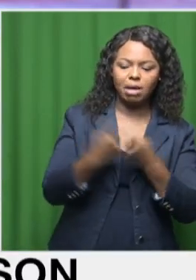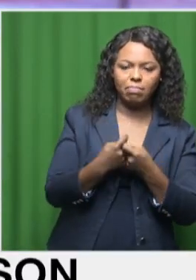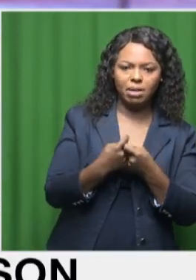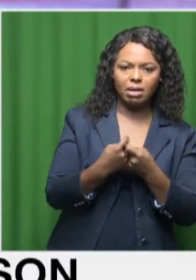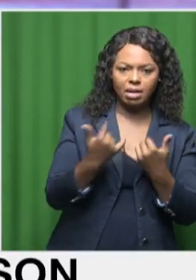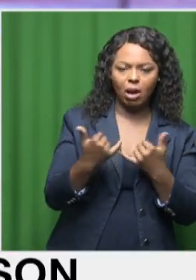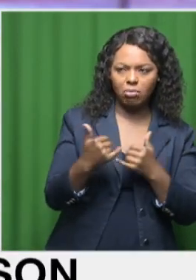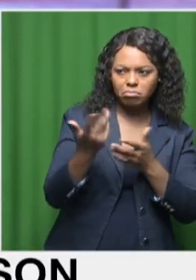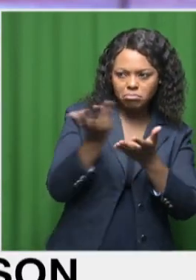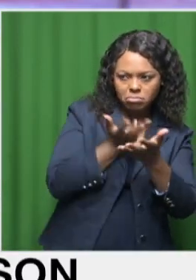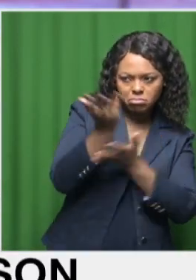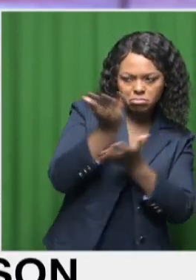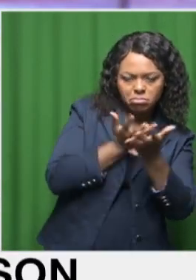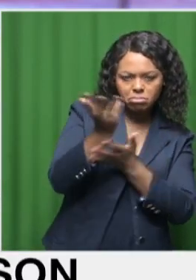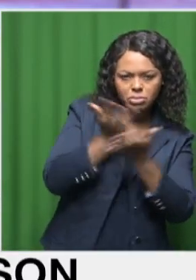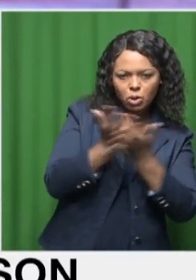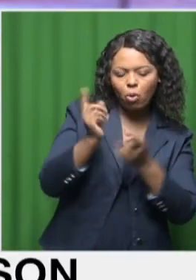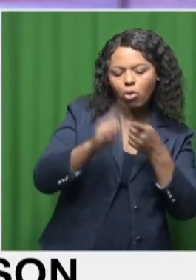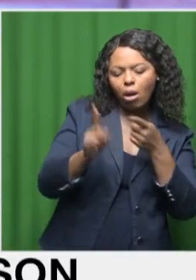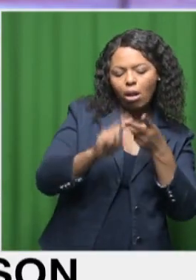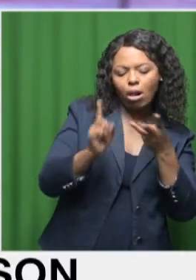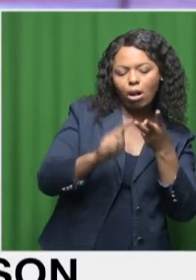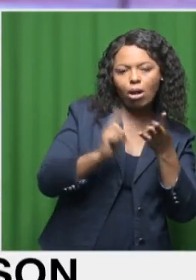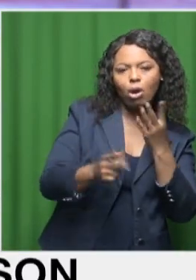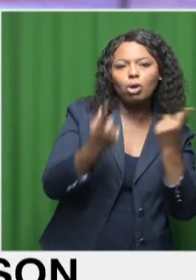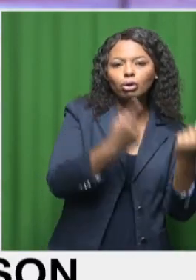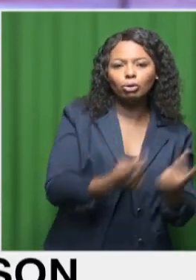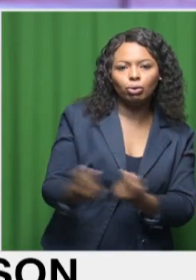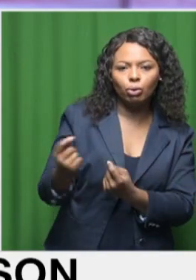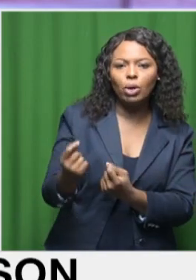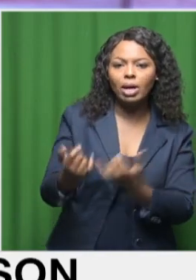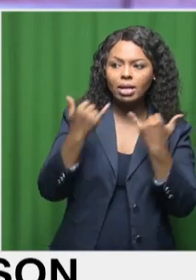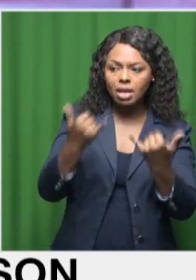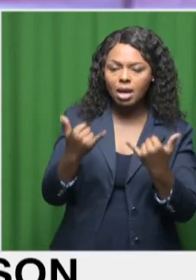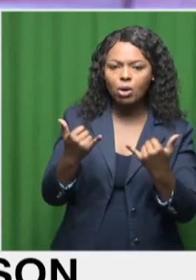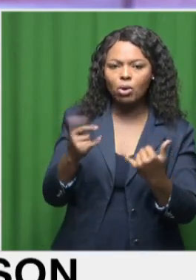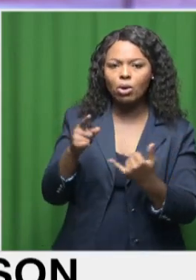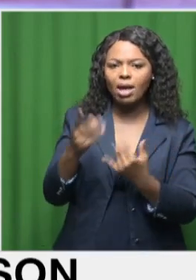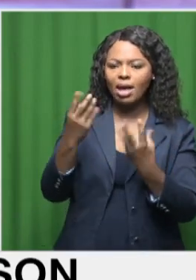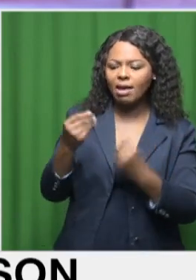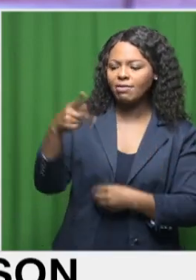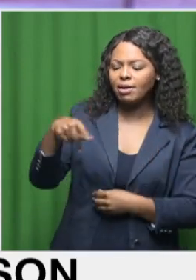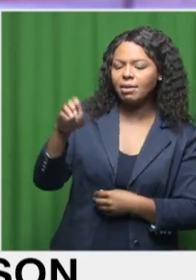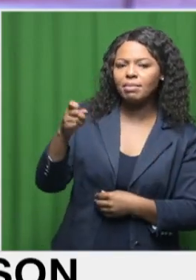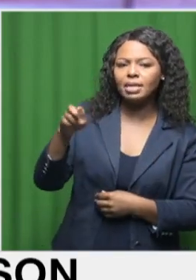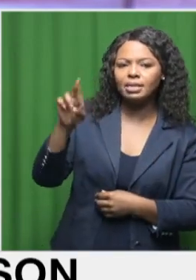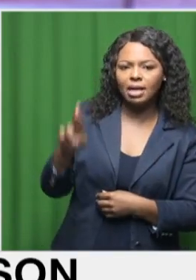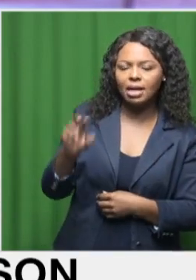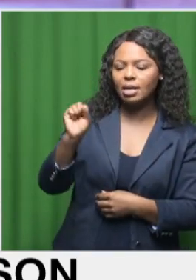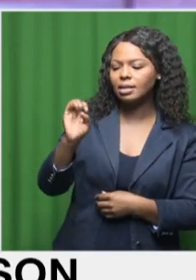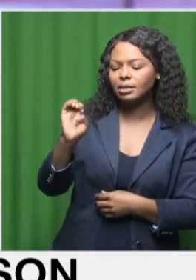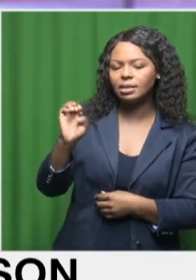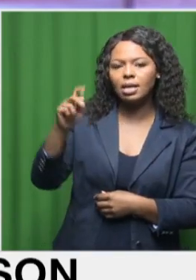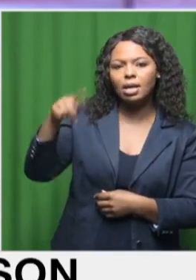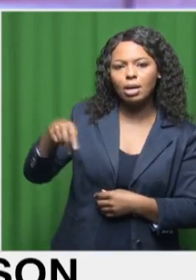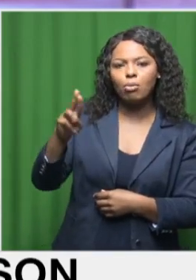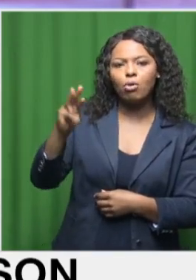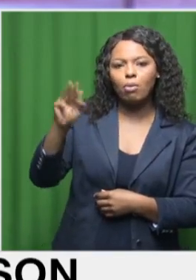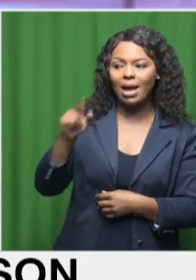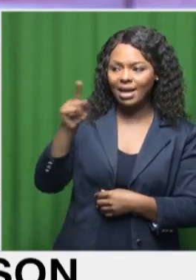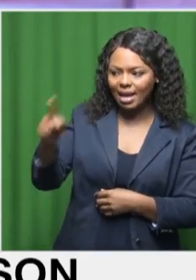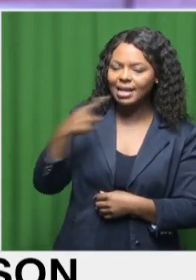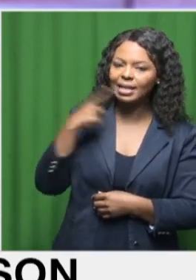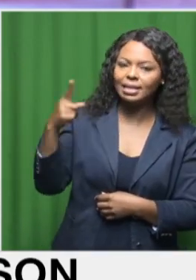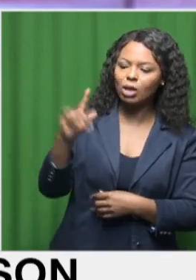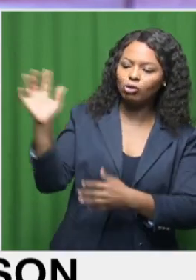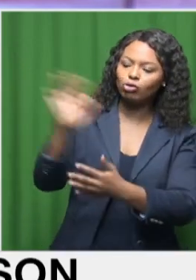about the elements that will be there. We've brought tomorrow, and we have Peter Sepuma, who's going to tell a story of